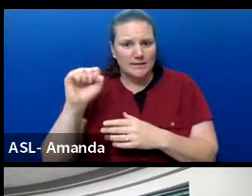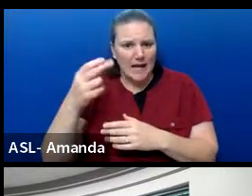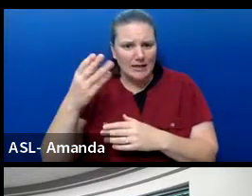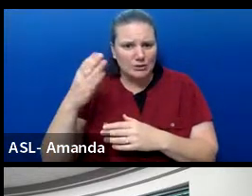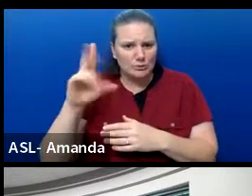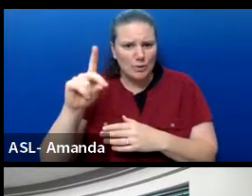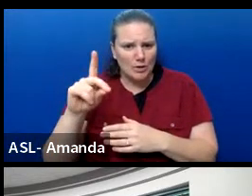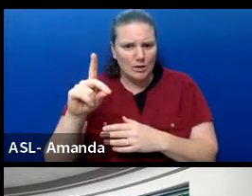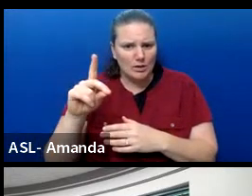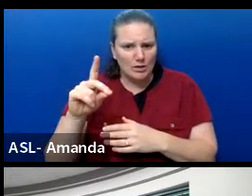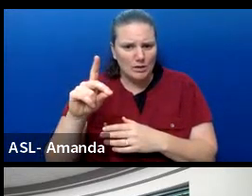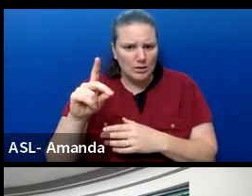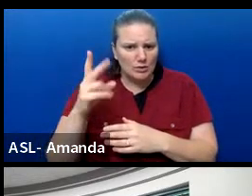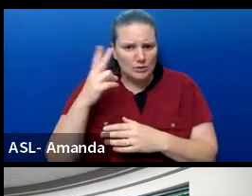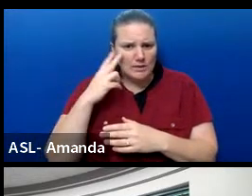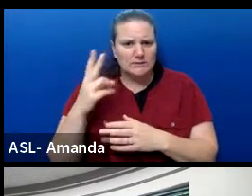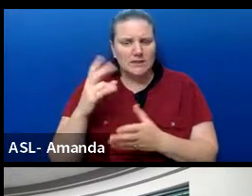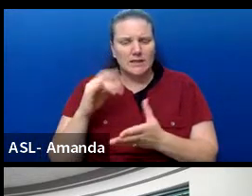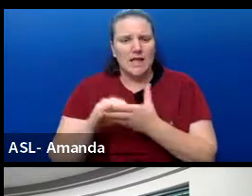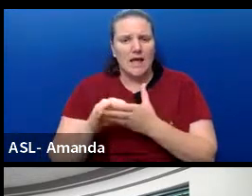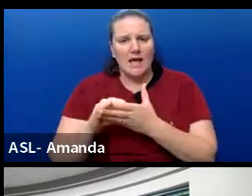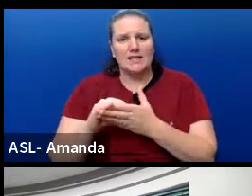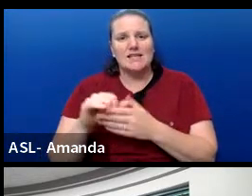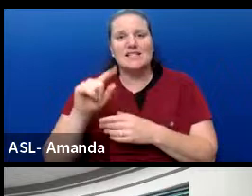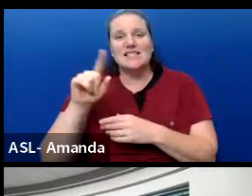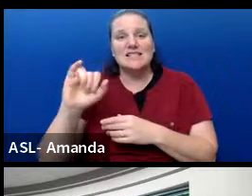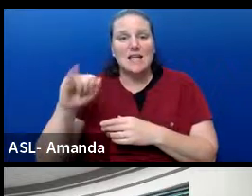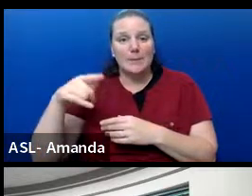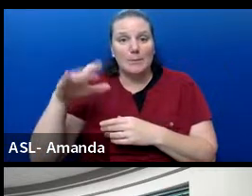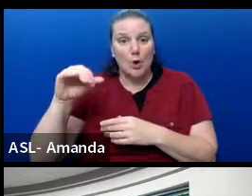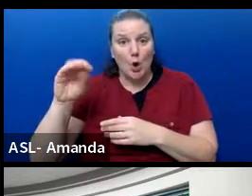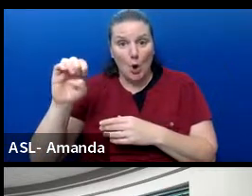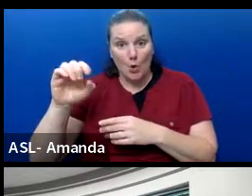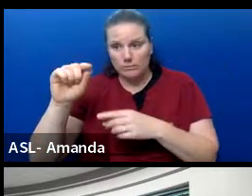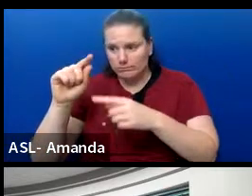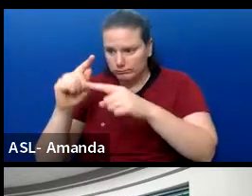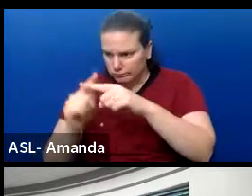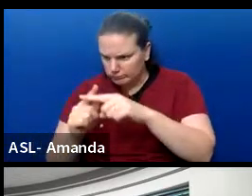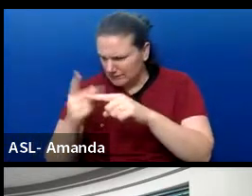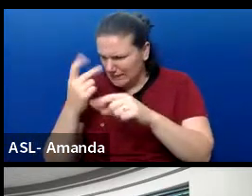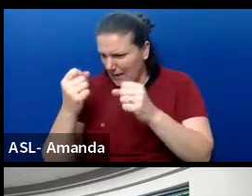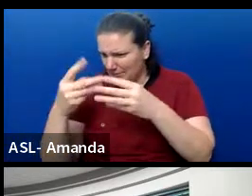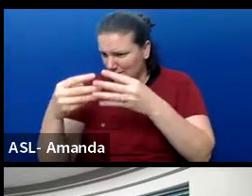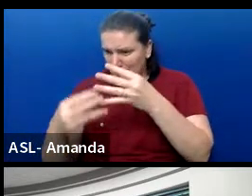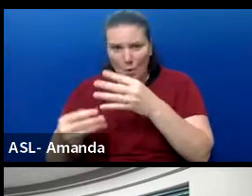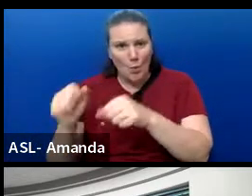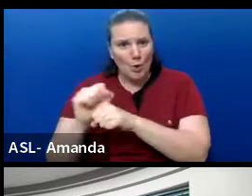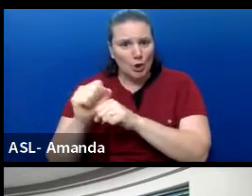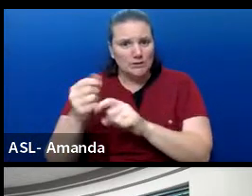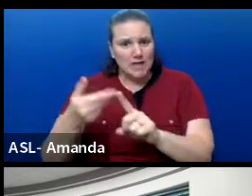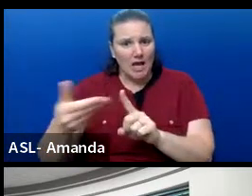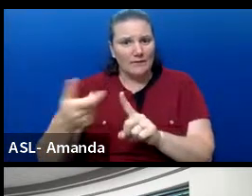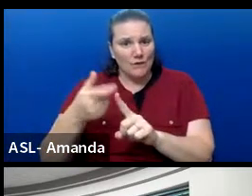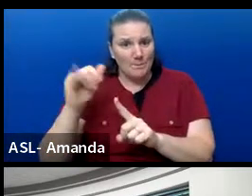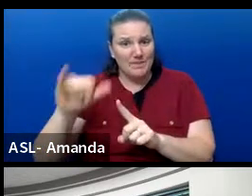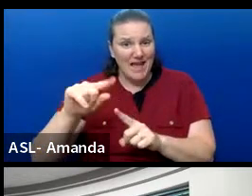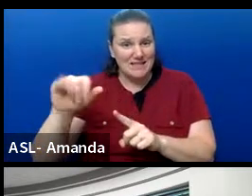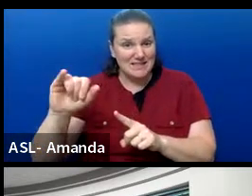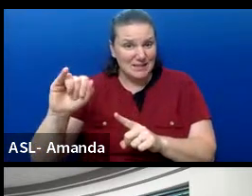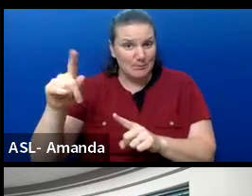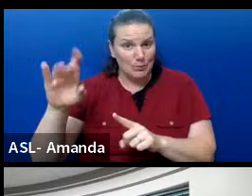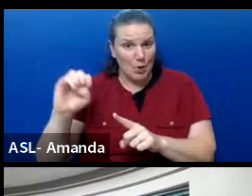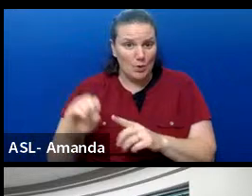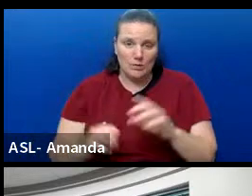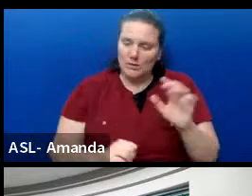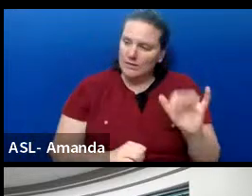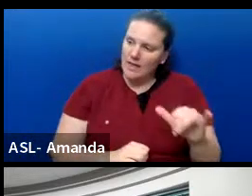code and see how many workers are being hired in that zip code. So those are some examples. Fantastic. I